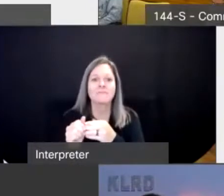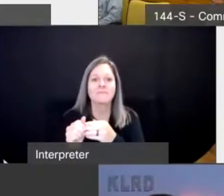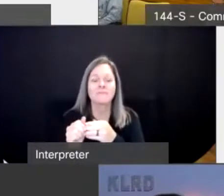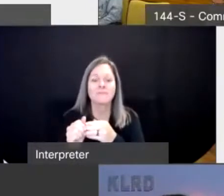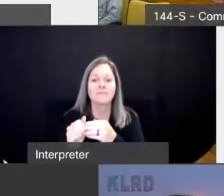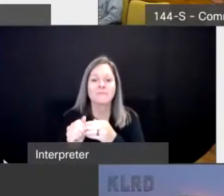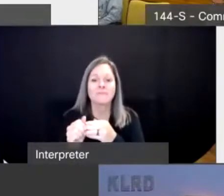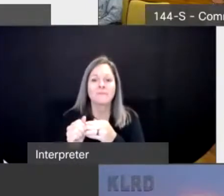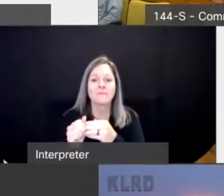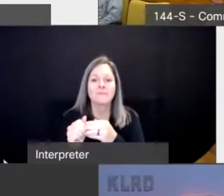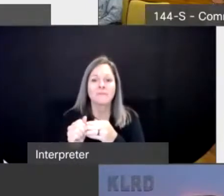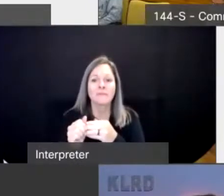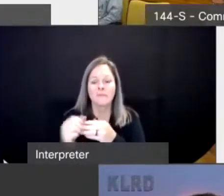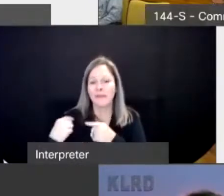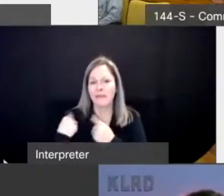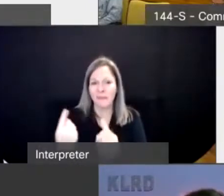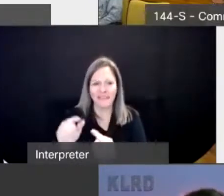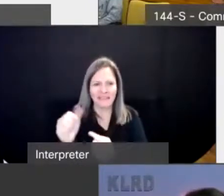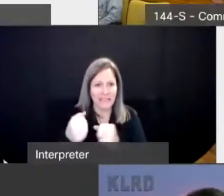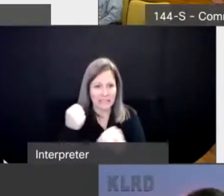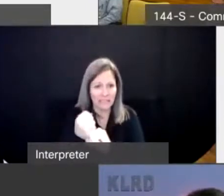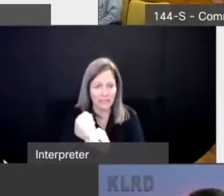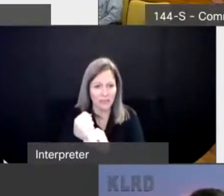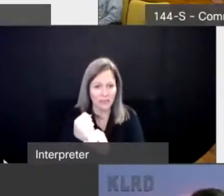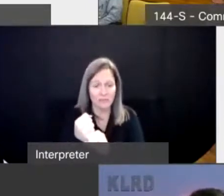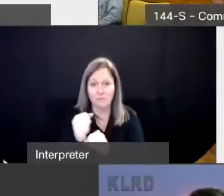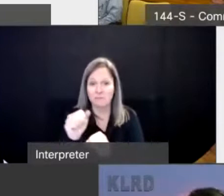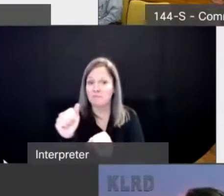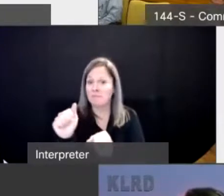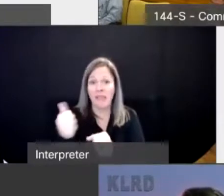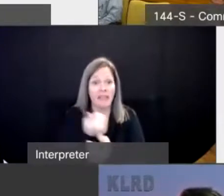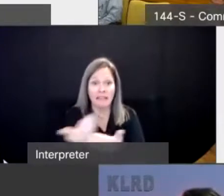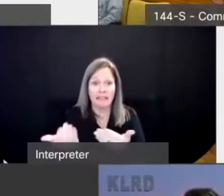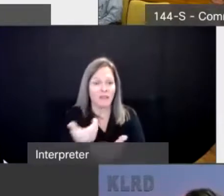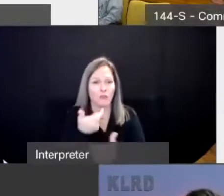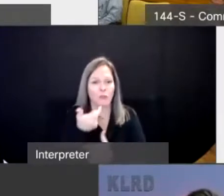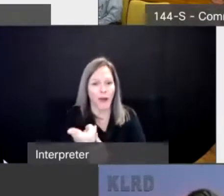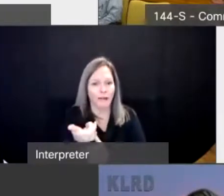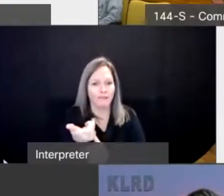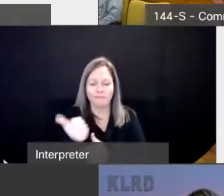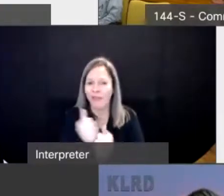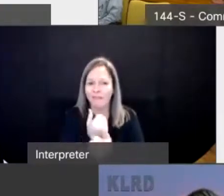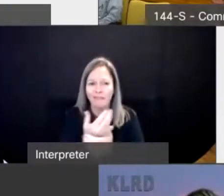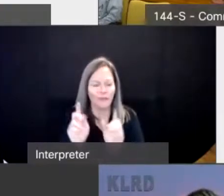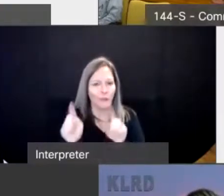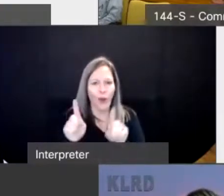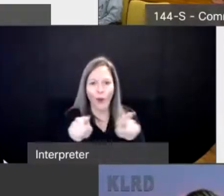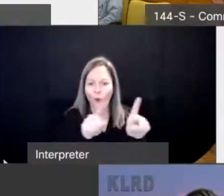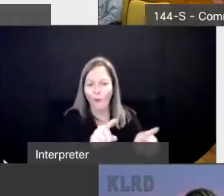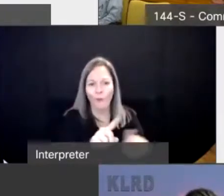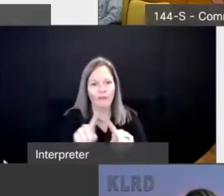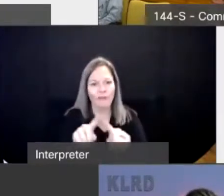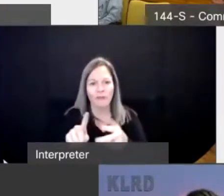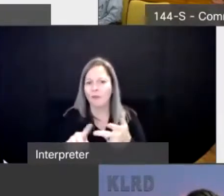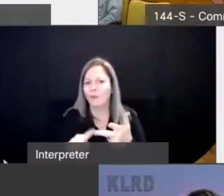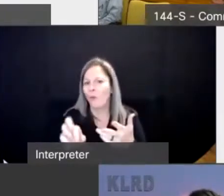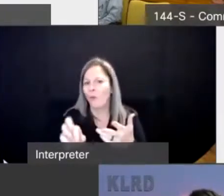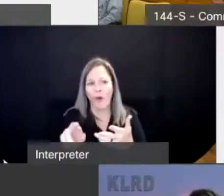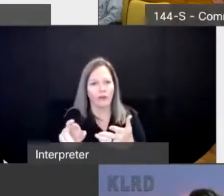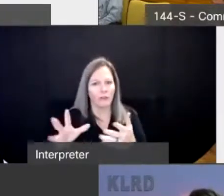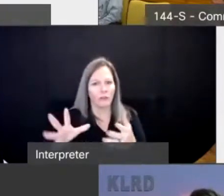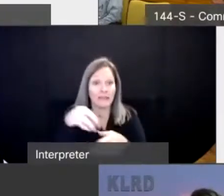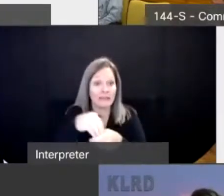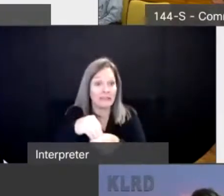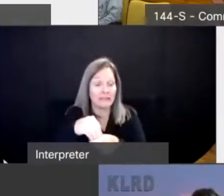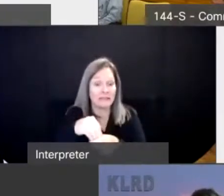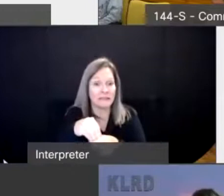so, in the last 10 years now, anything you watch or anything you go to or anything that you've participated